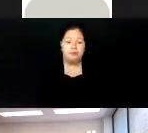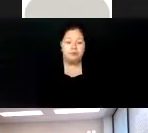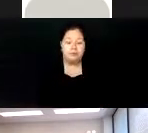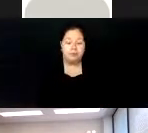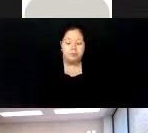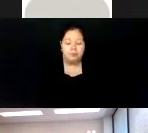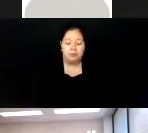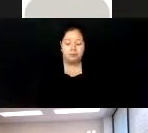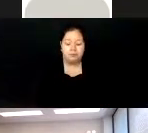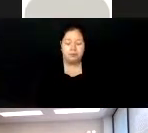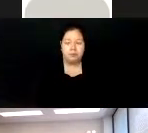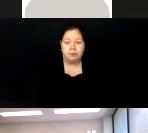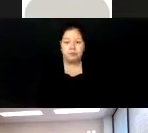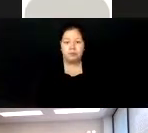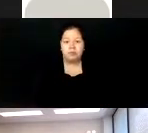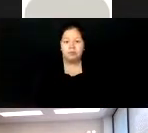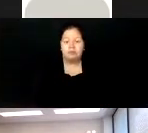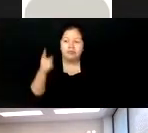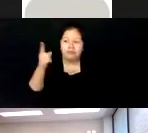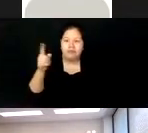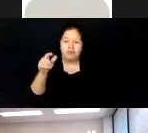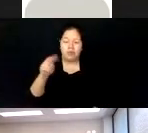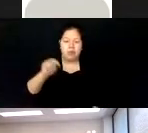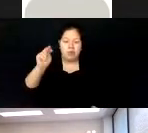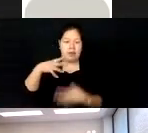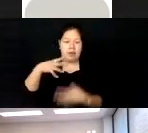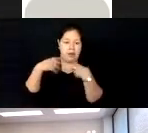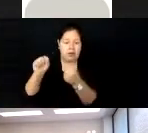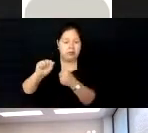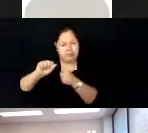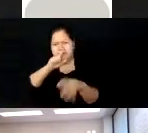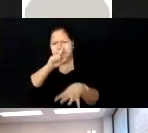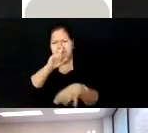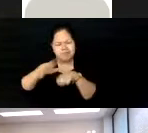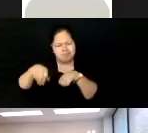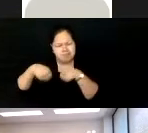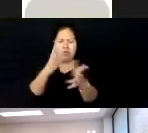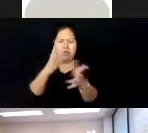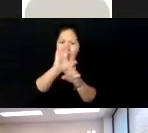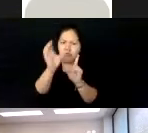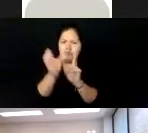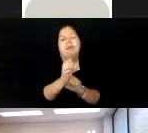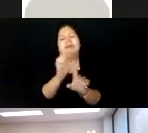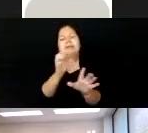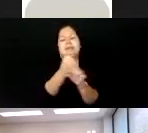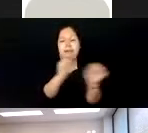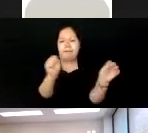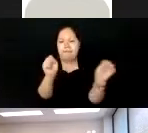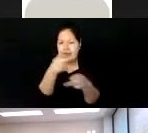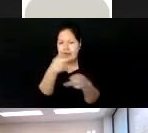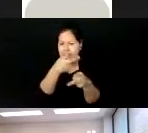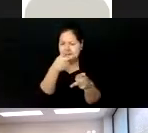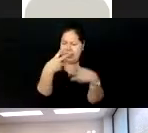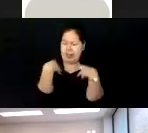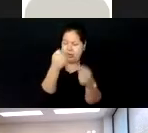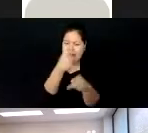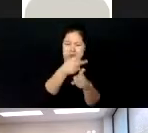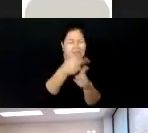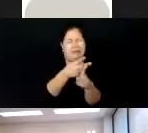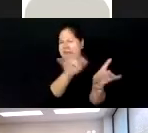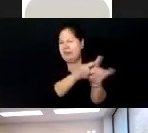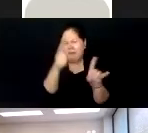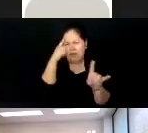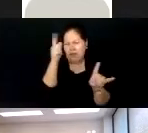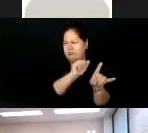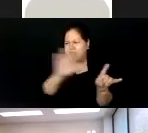Northern Health's commitment to providing culturally safe healthcare, and really this is the case for all of the health authorities in BC.